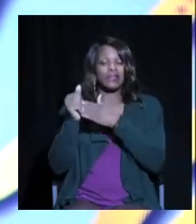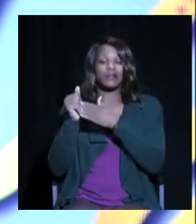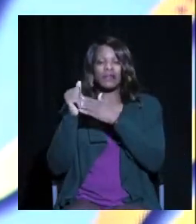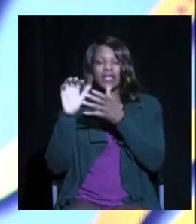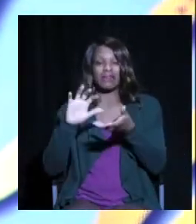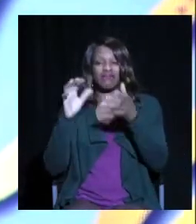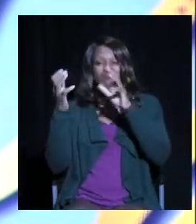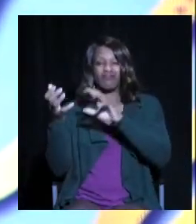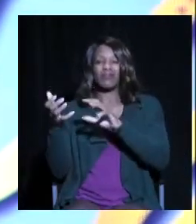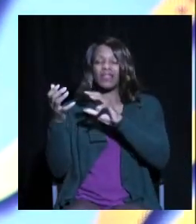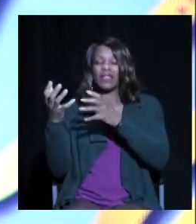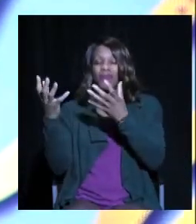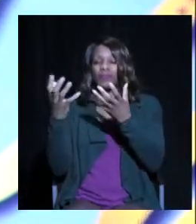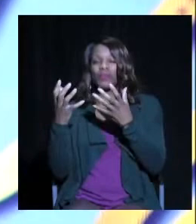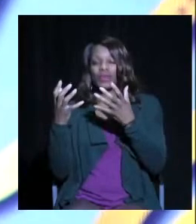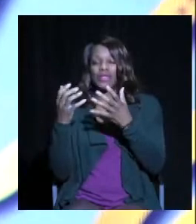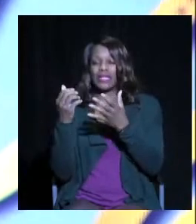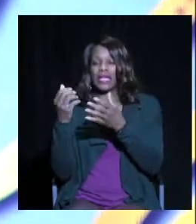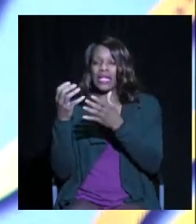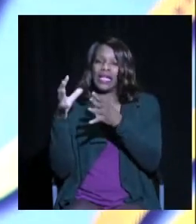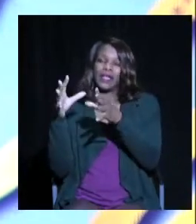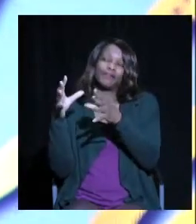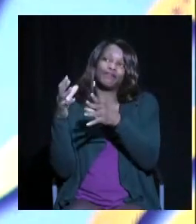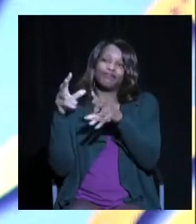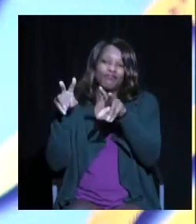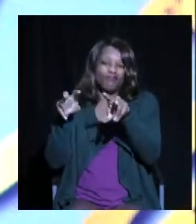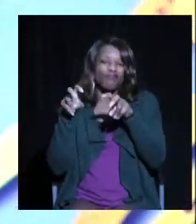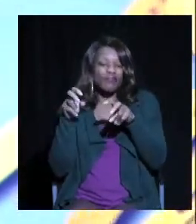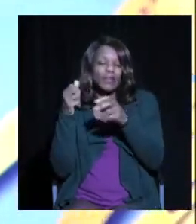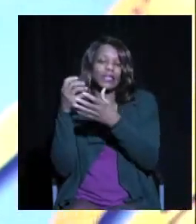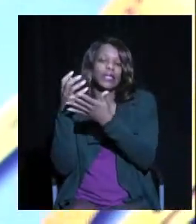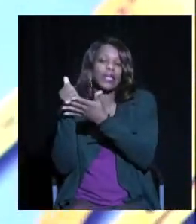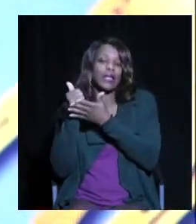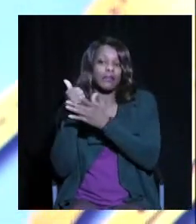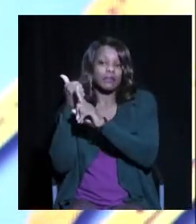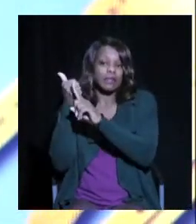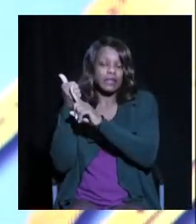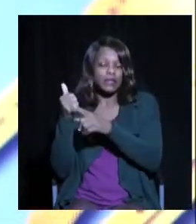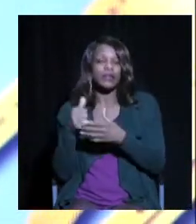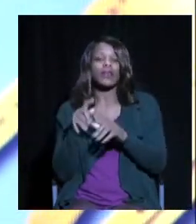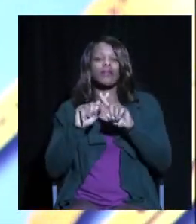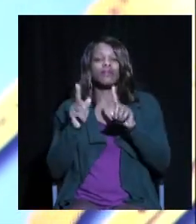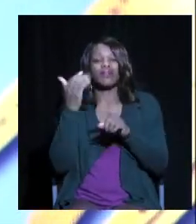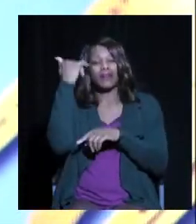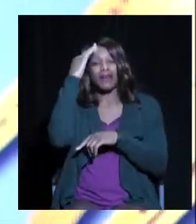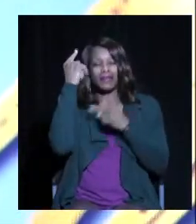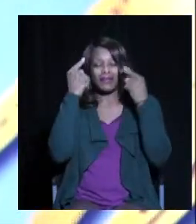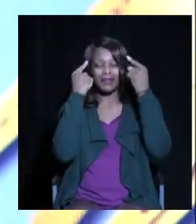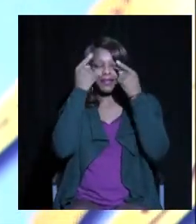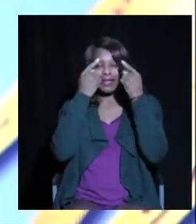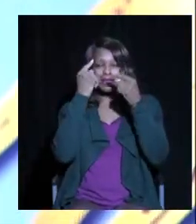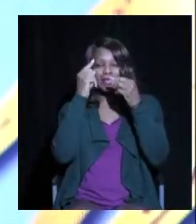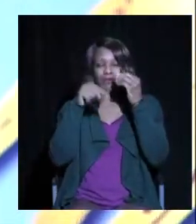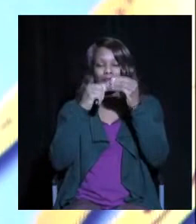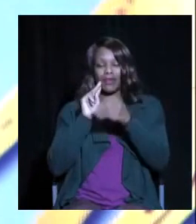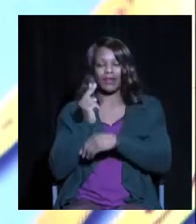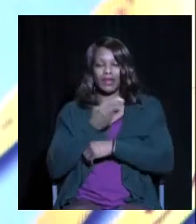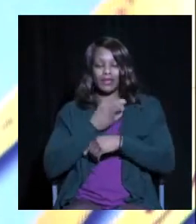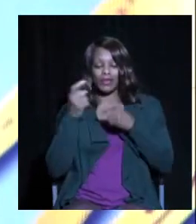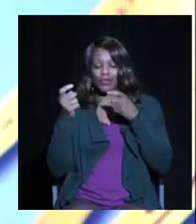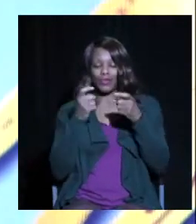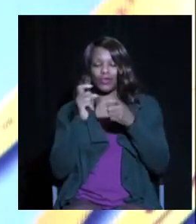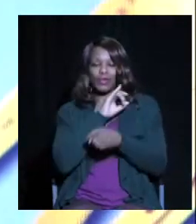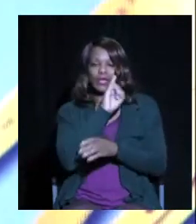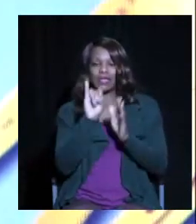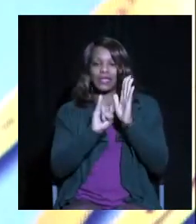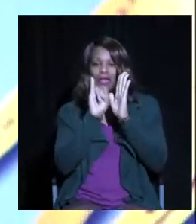to help themselves, that ignores what's going on in the world. We have a king who has our needs in mind, who rules with dignity and